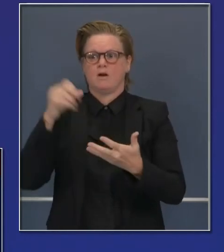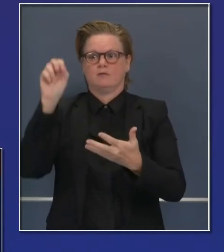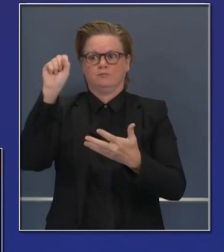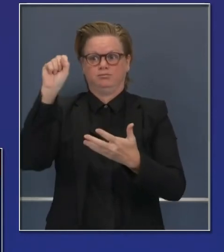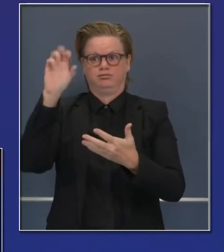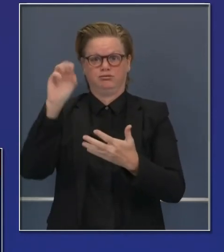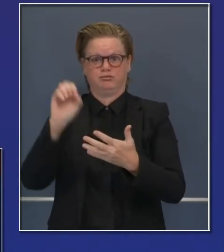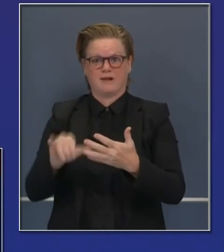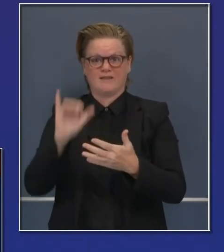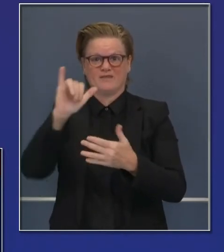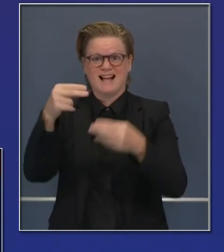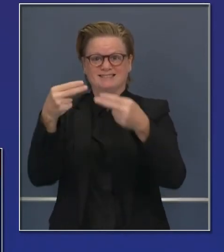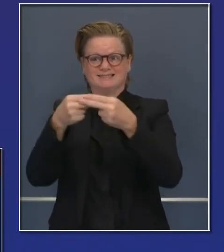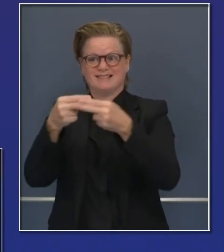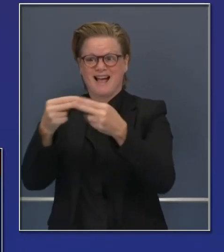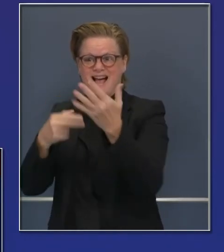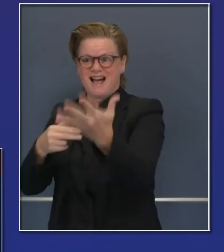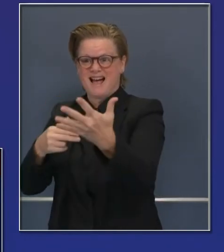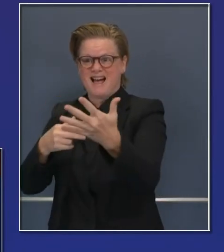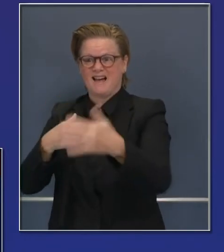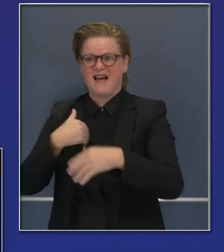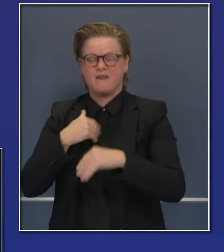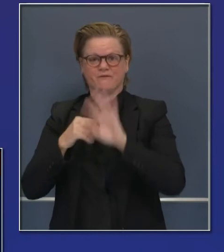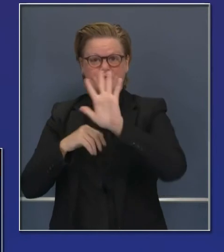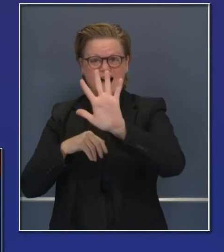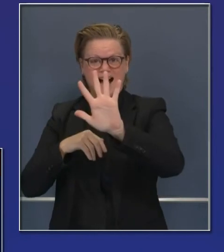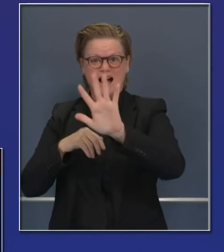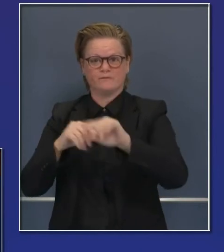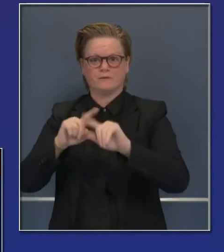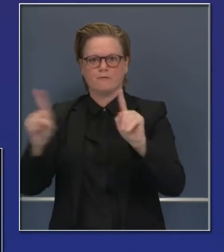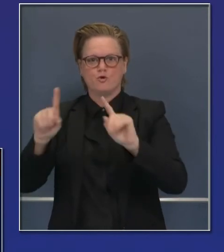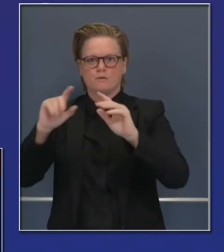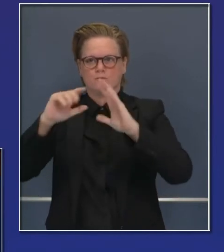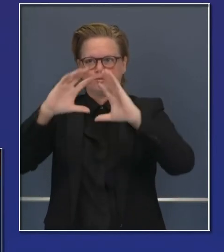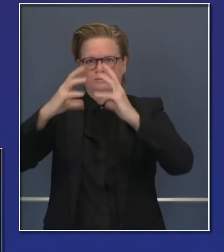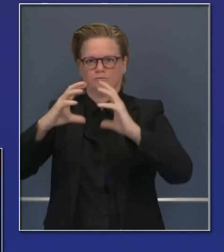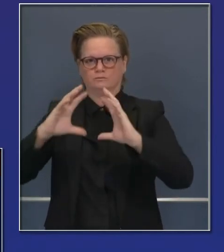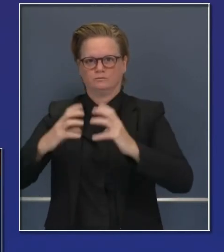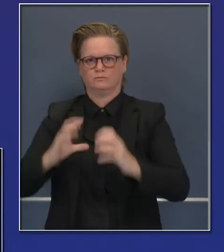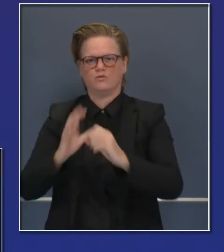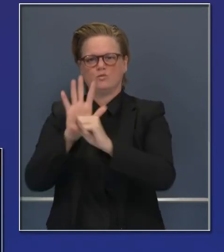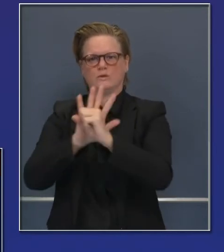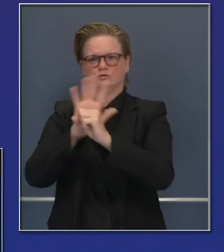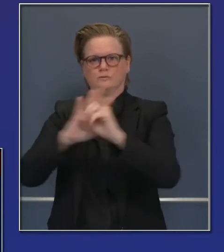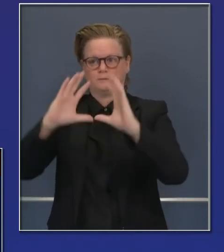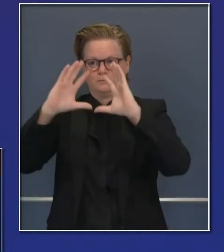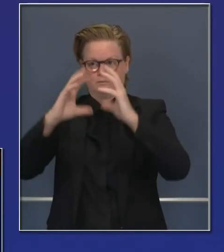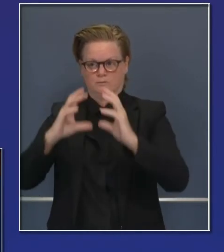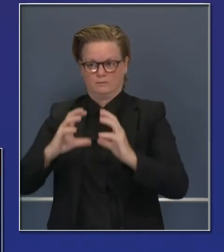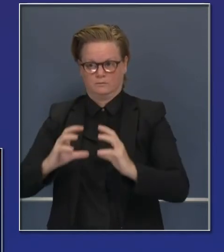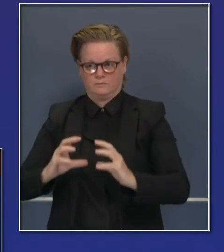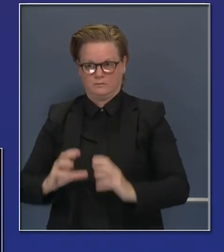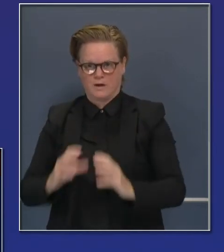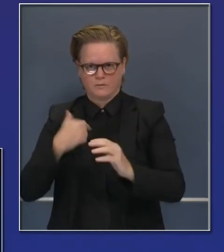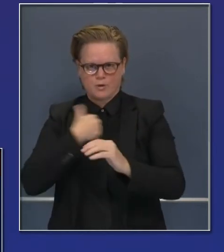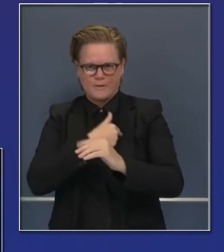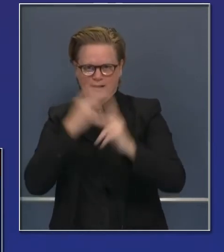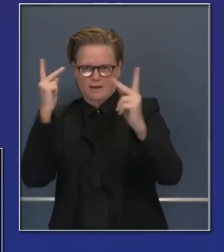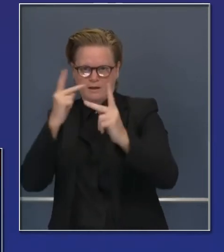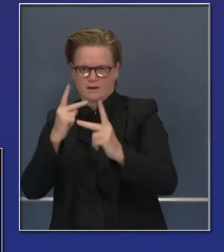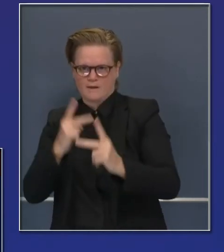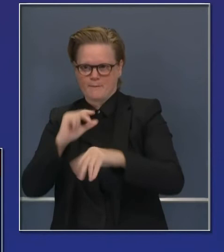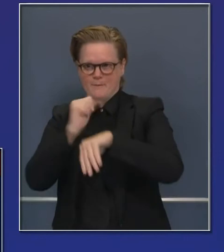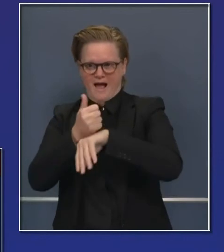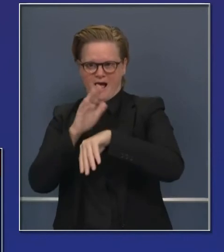in this state. These regions are considered and constructed based upon pre-existing mutual aid system in the state of